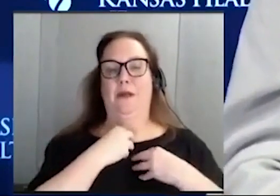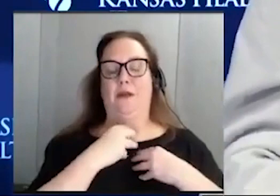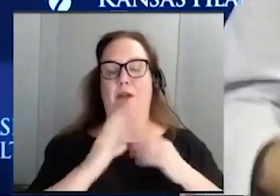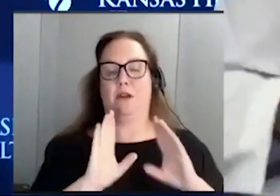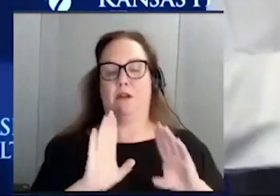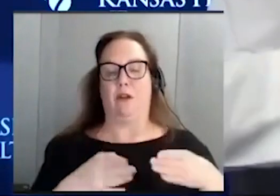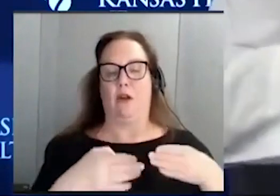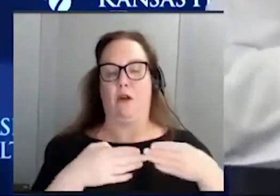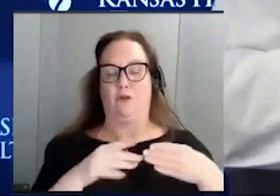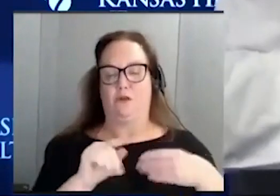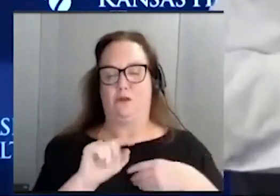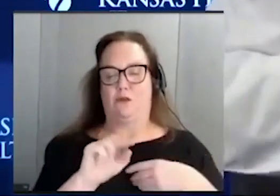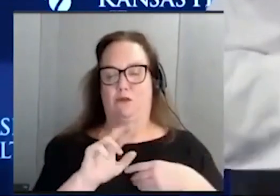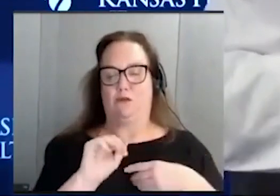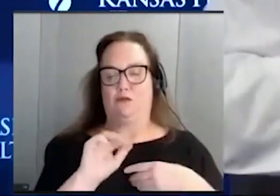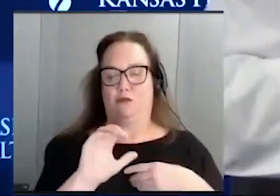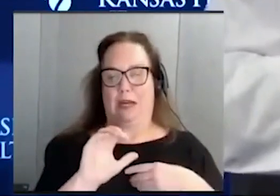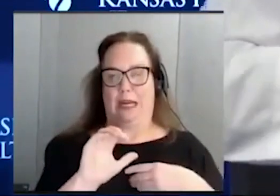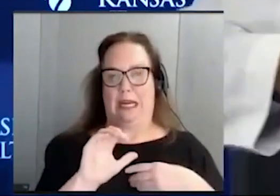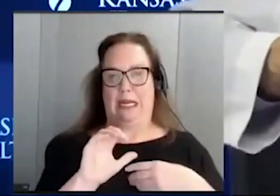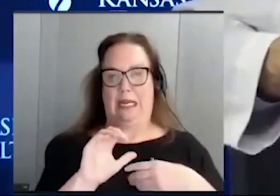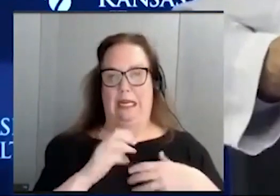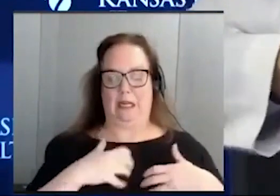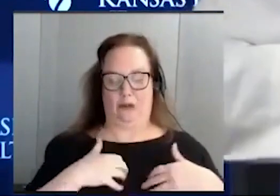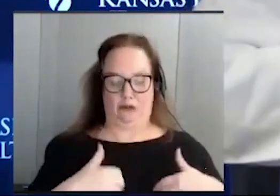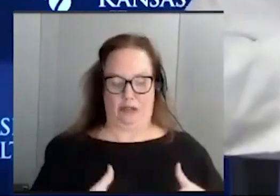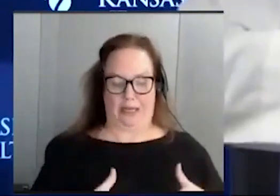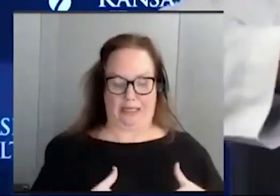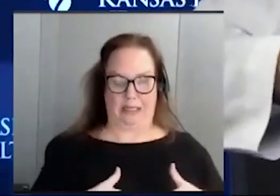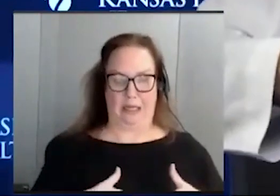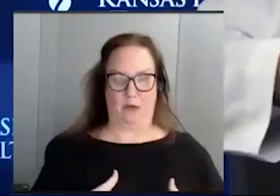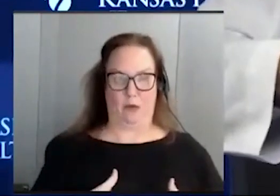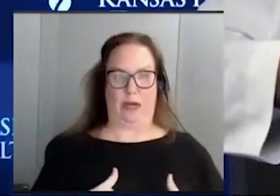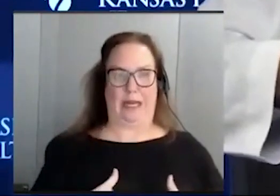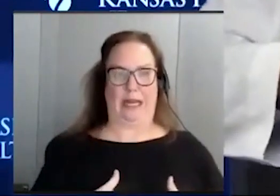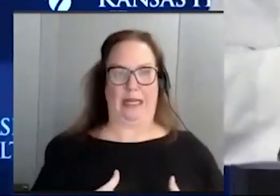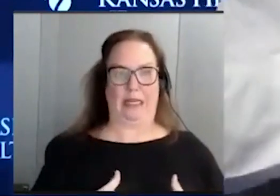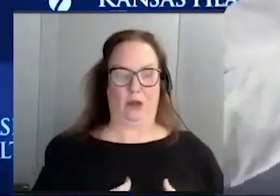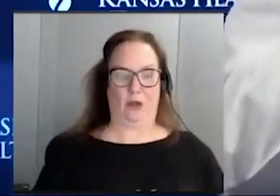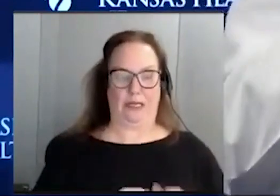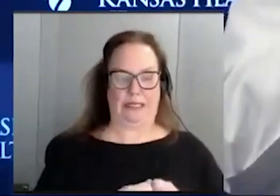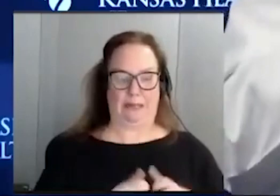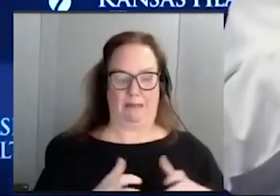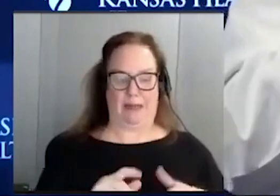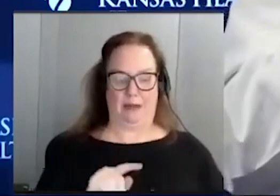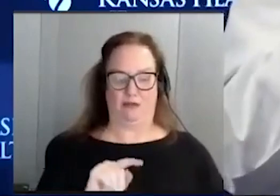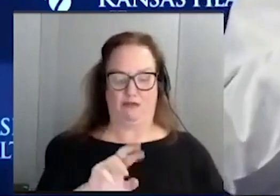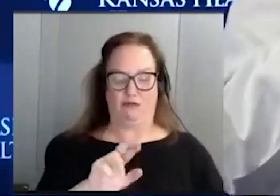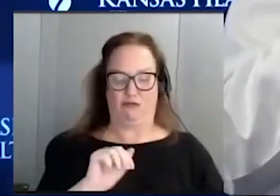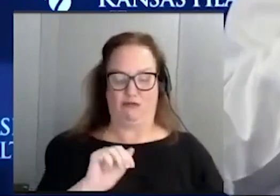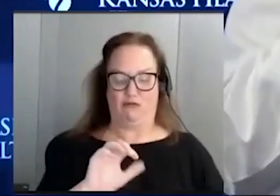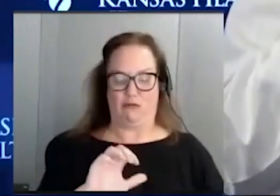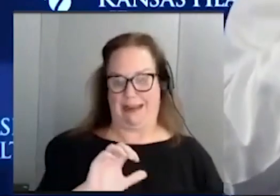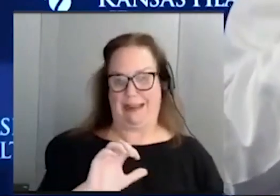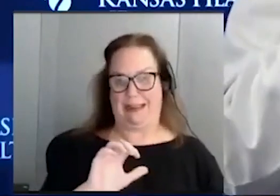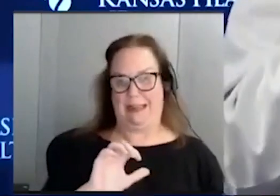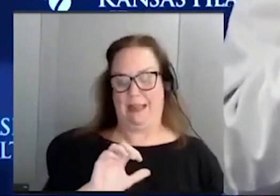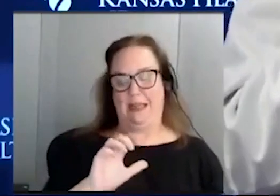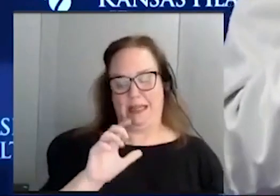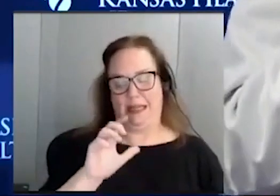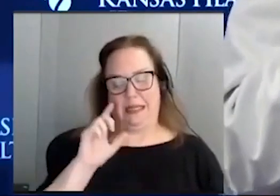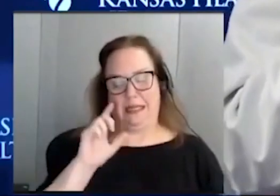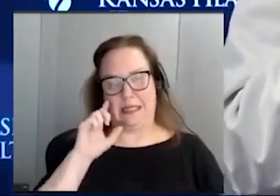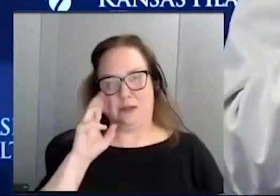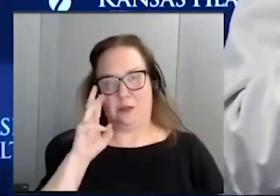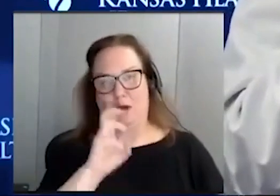you're in your chest wall, and you take a breath in, you actually expand your trach. So it's all about. This sounds weird, but it's the way our bodies are